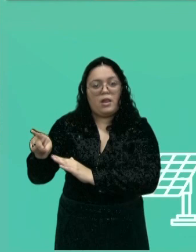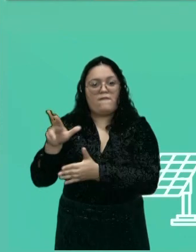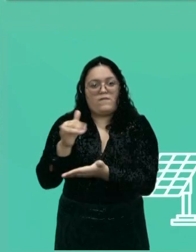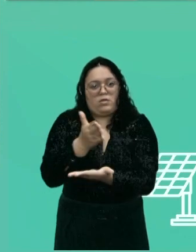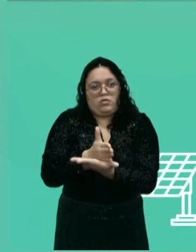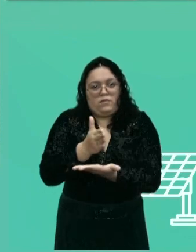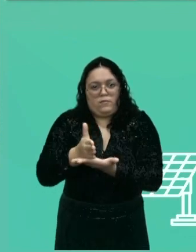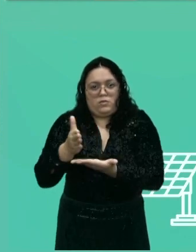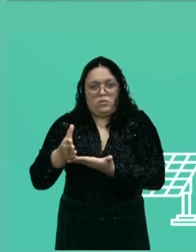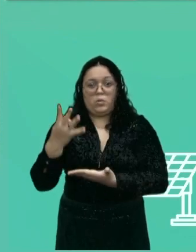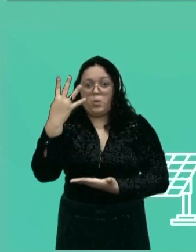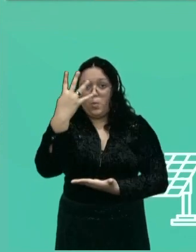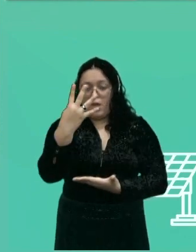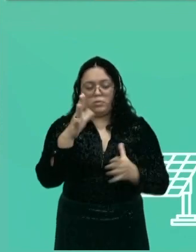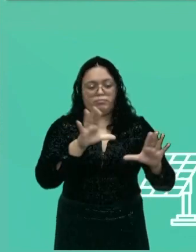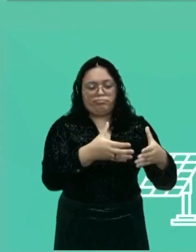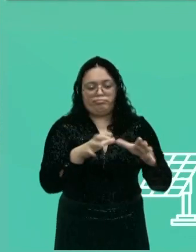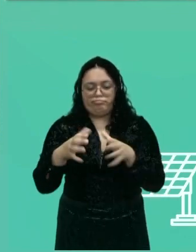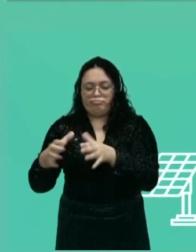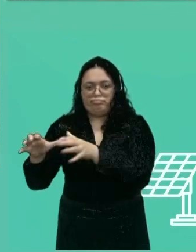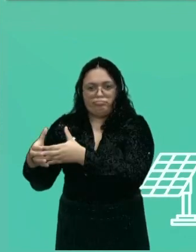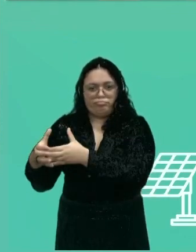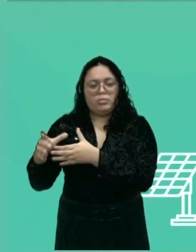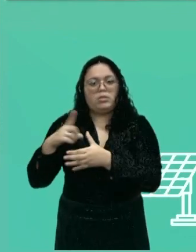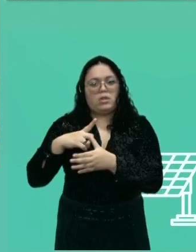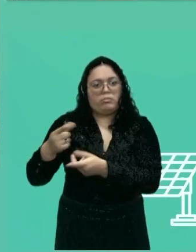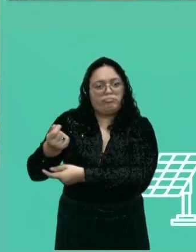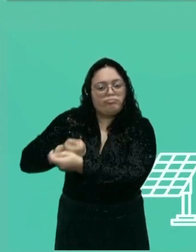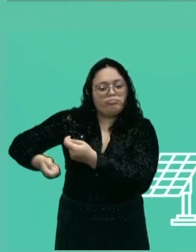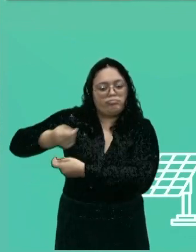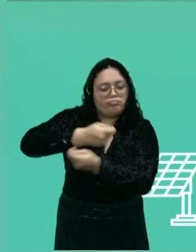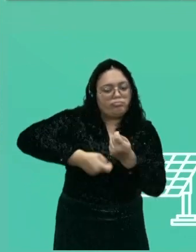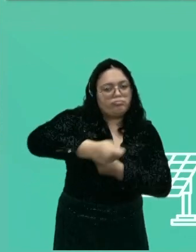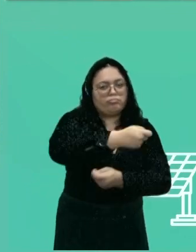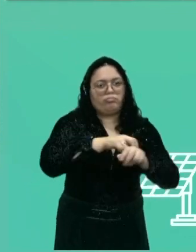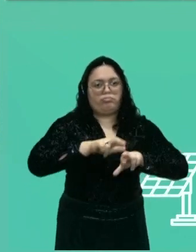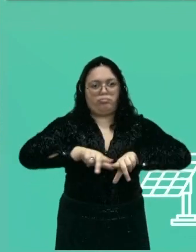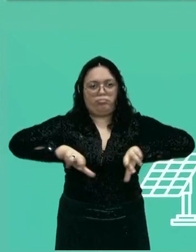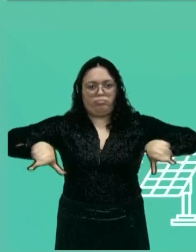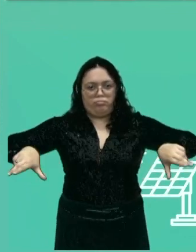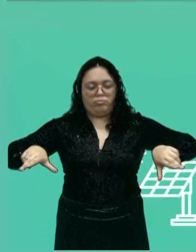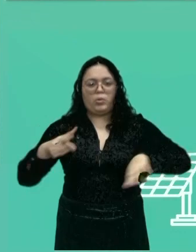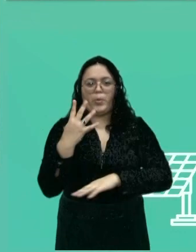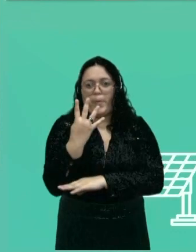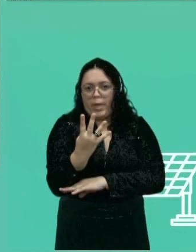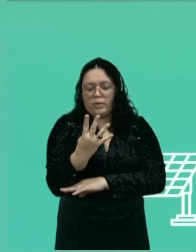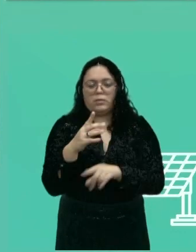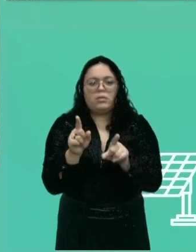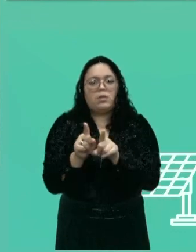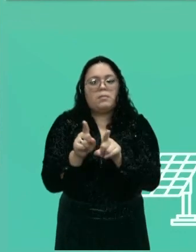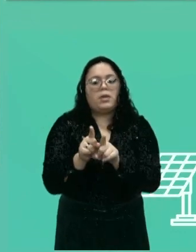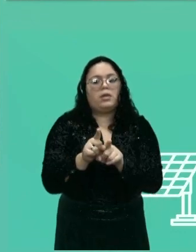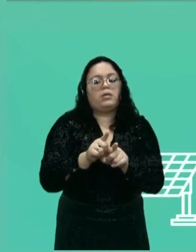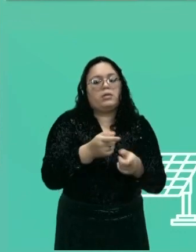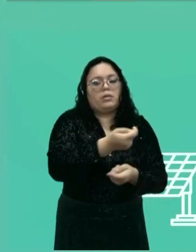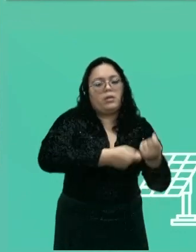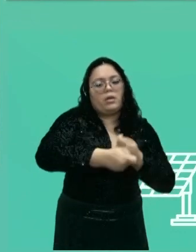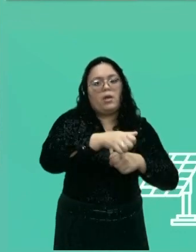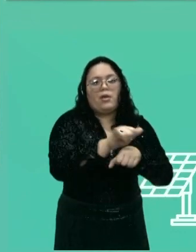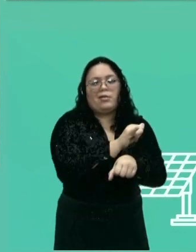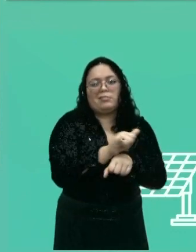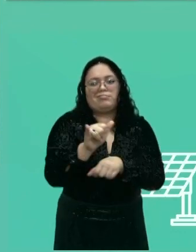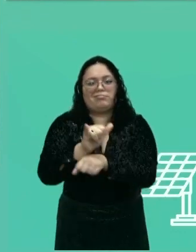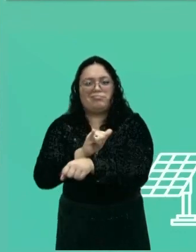strands to align with different business model and also carbon capture regulation timelines. So that includes the